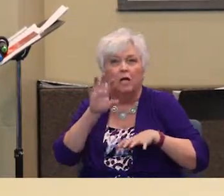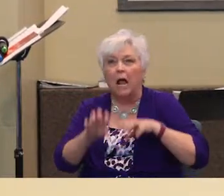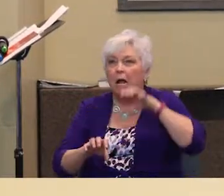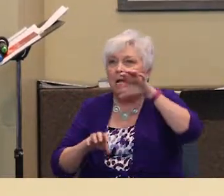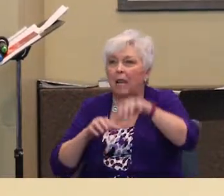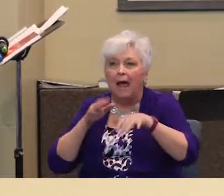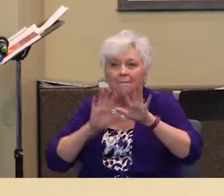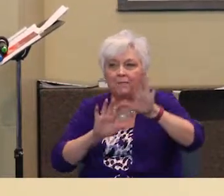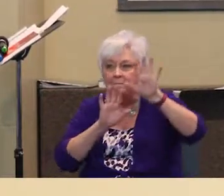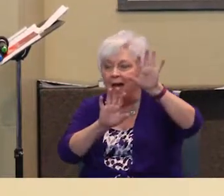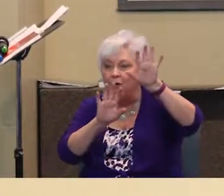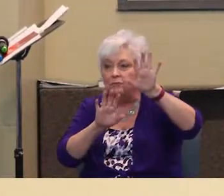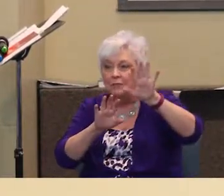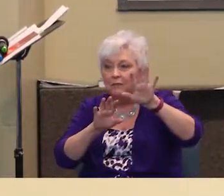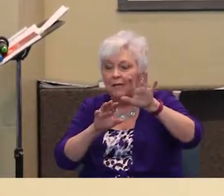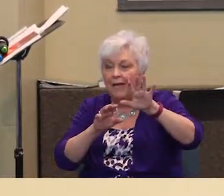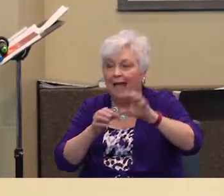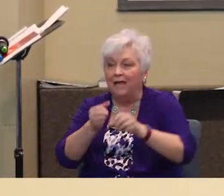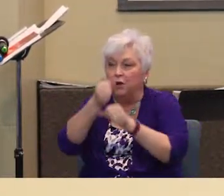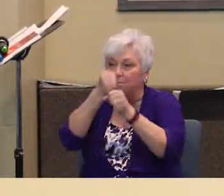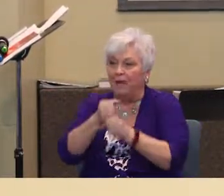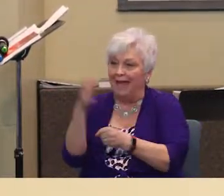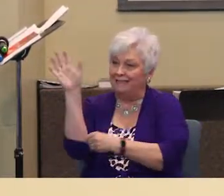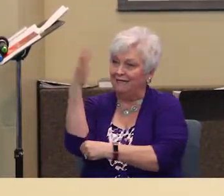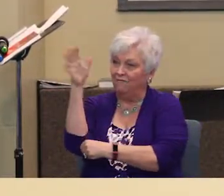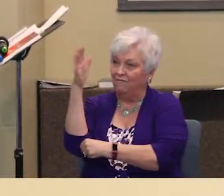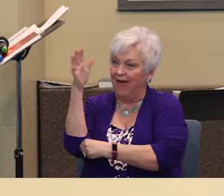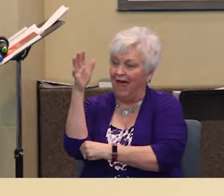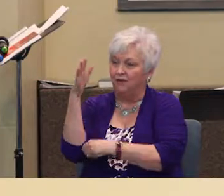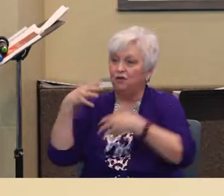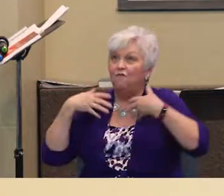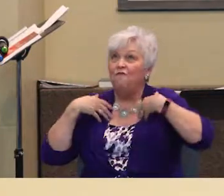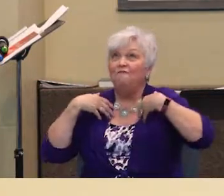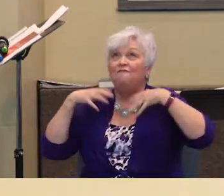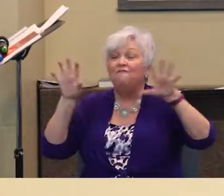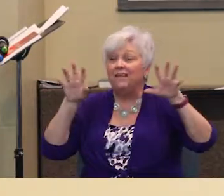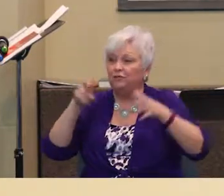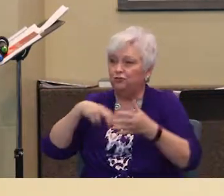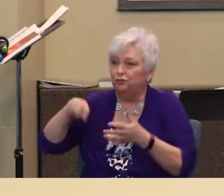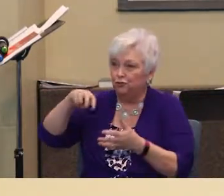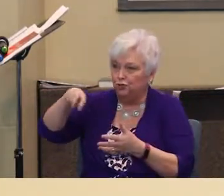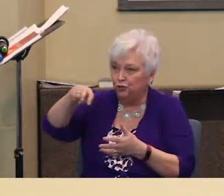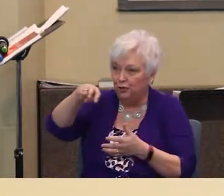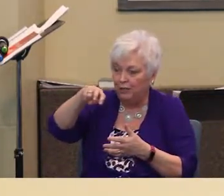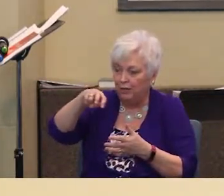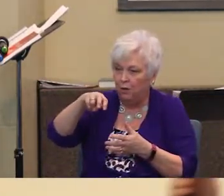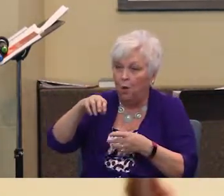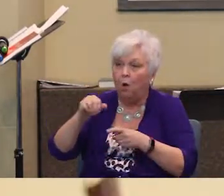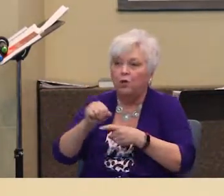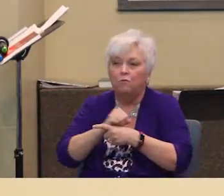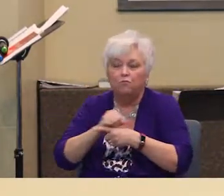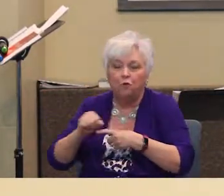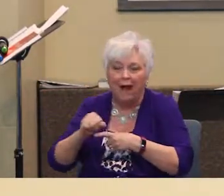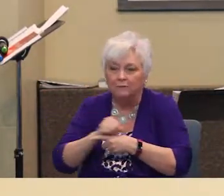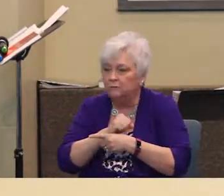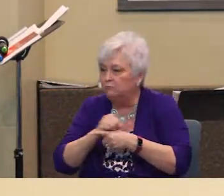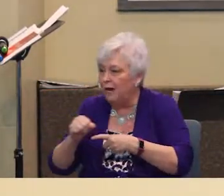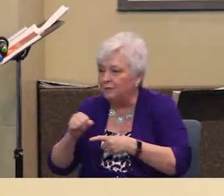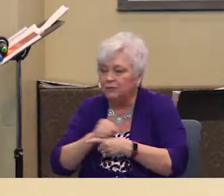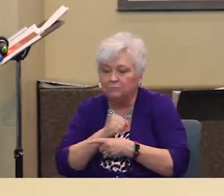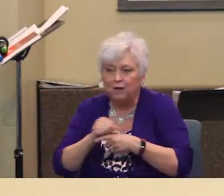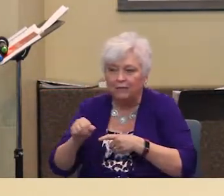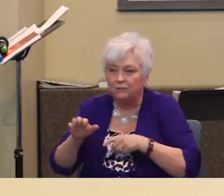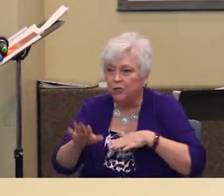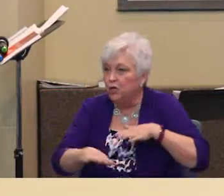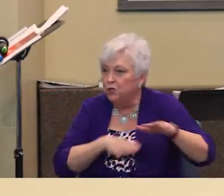you're planting your flag. You've finished the journey. Or you've practiced and you've ran and you're in shape and you run